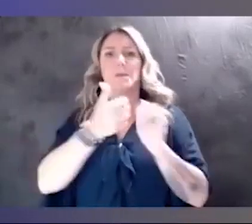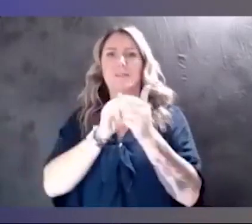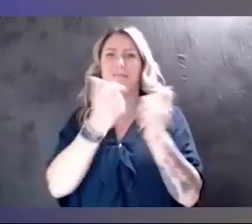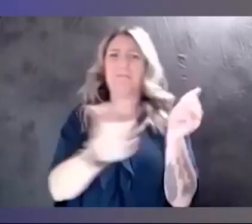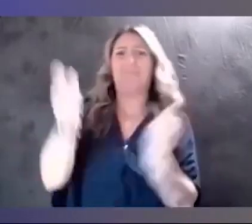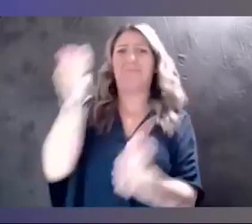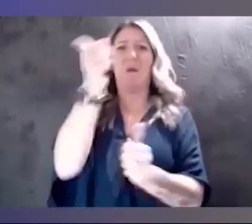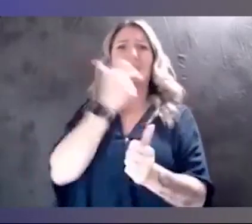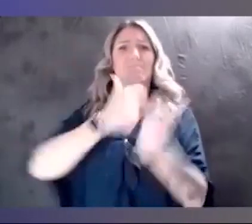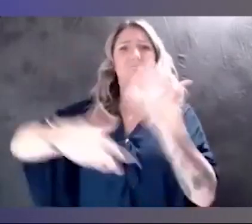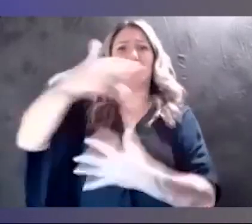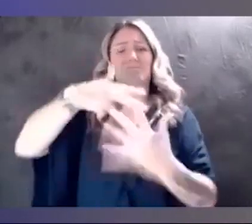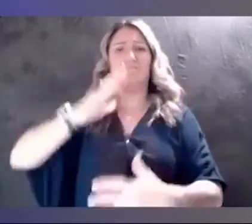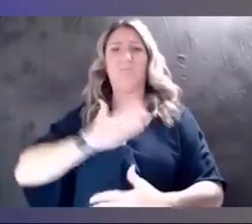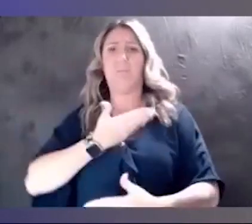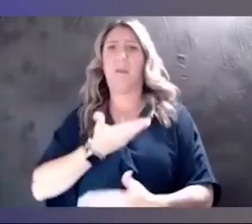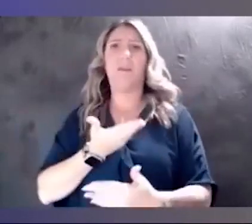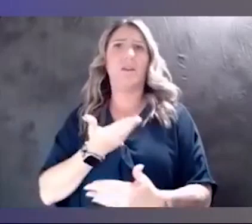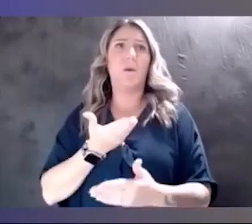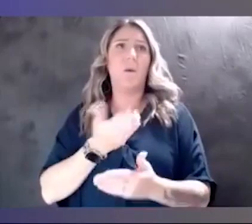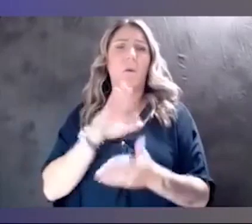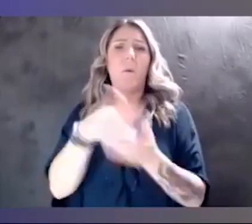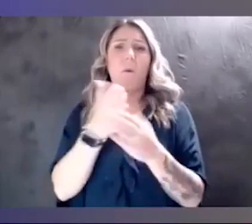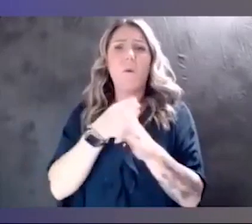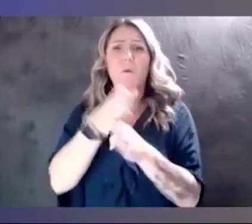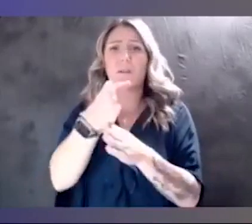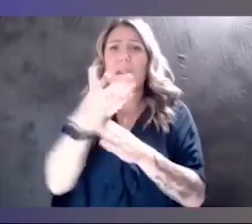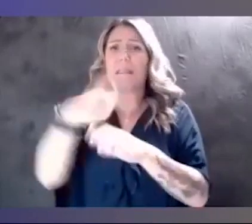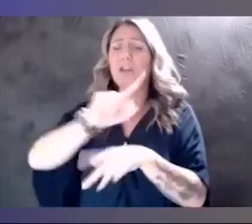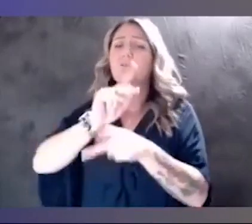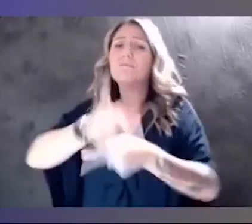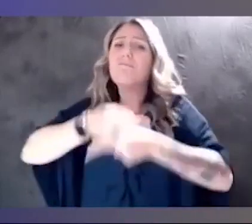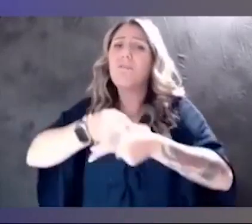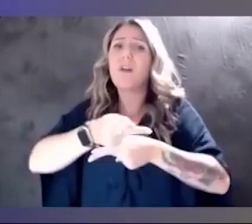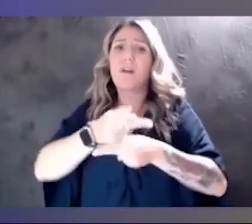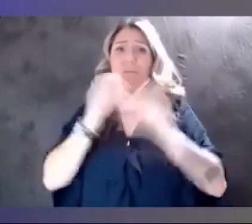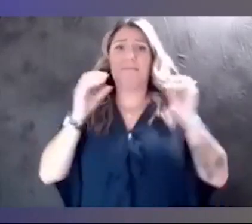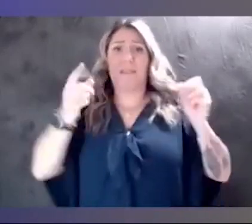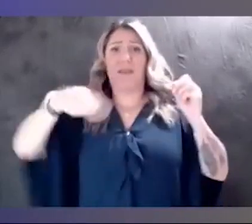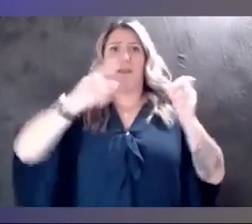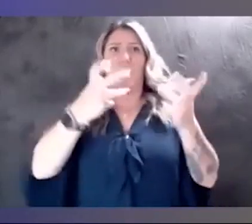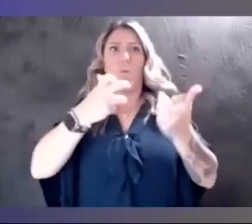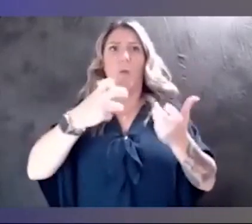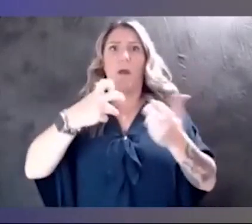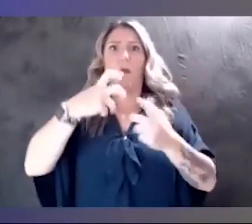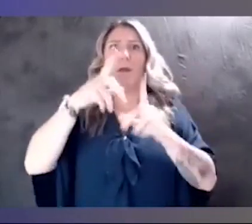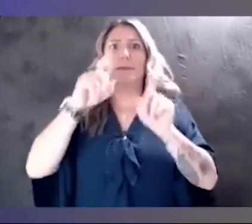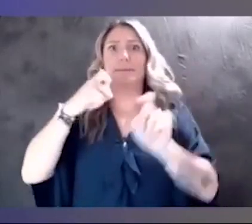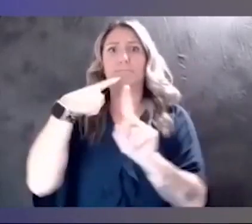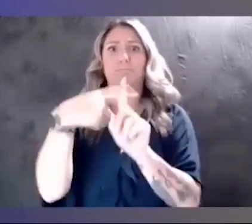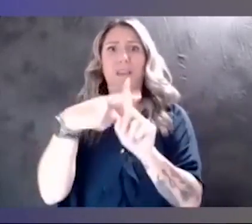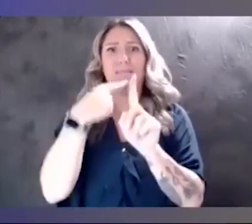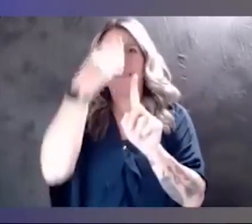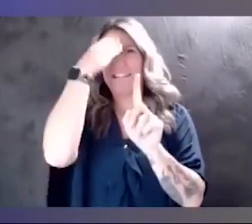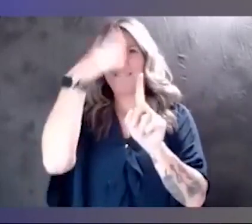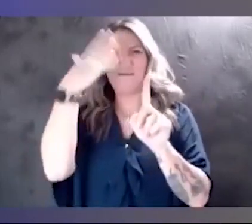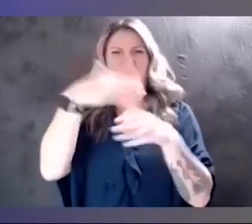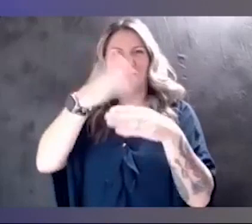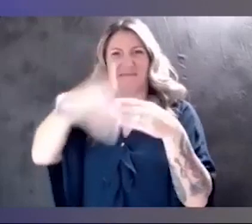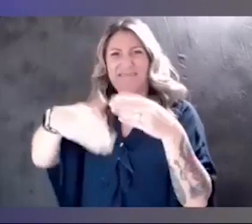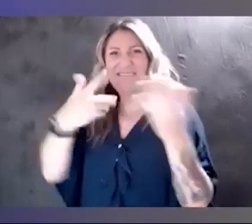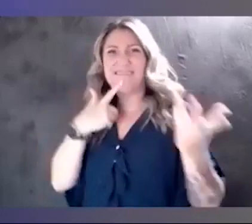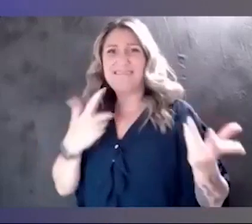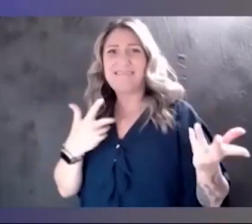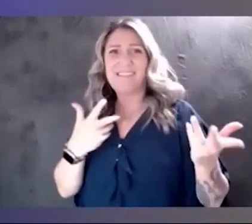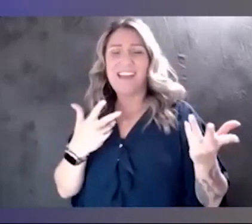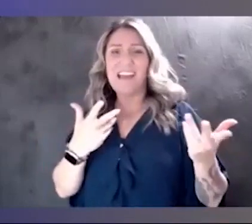and they are extremely, extremely careful. None of them want to test positive over there because they know what the ramifications are. None of them want their teammates